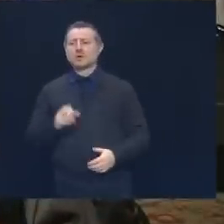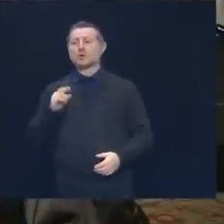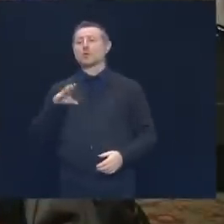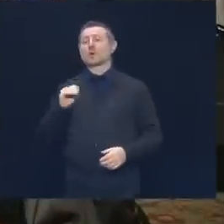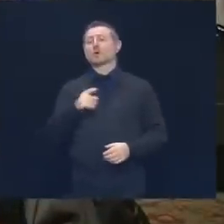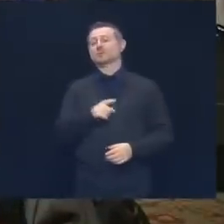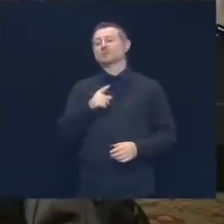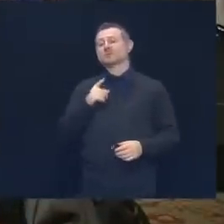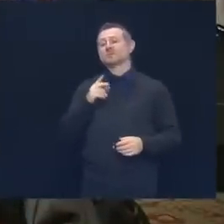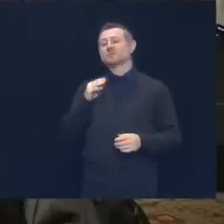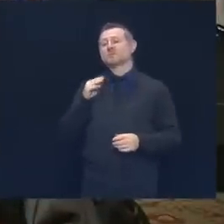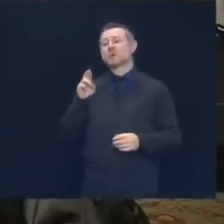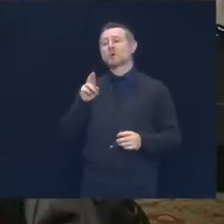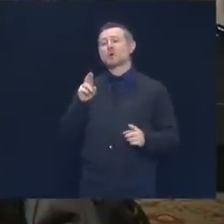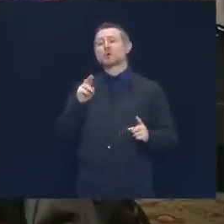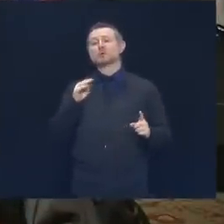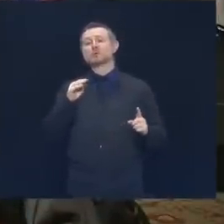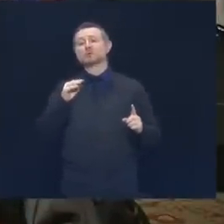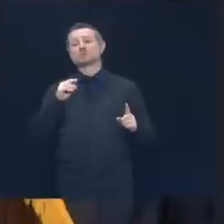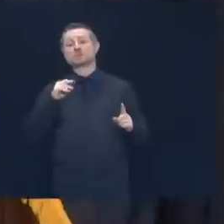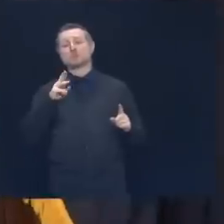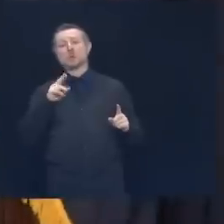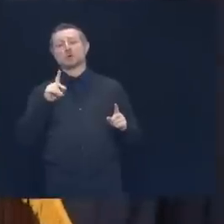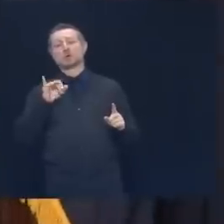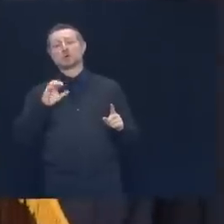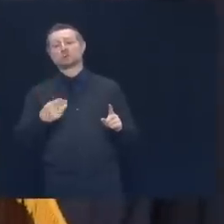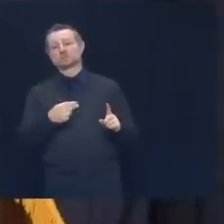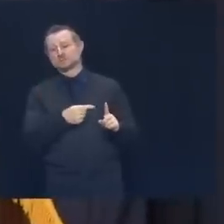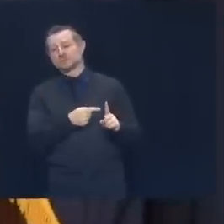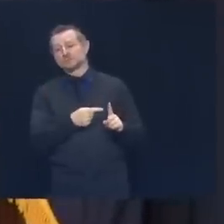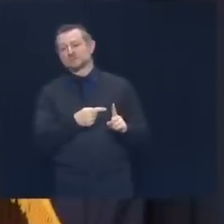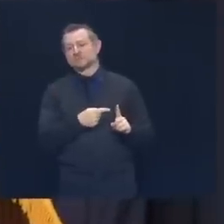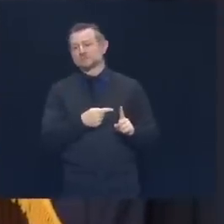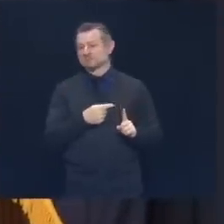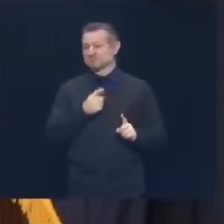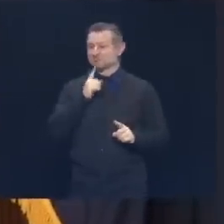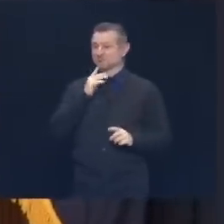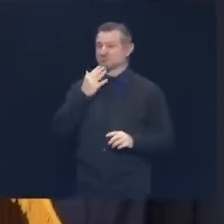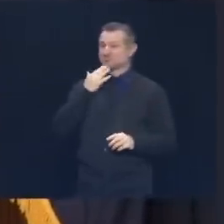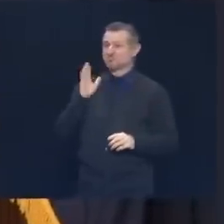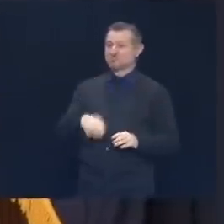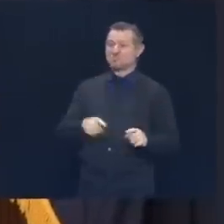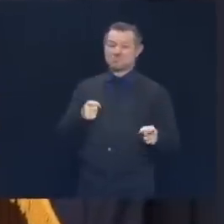to appreciate that you don't solve bad management